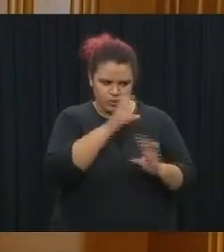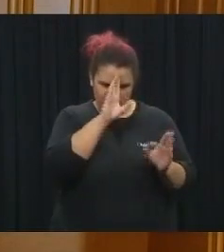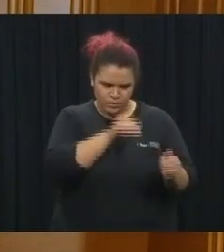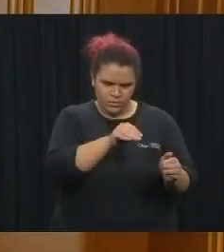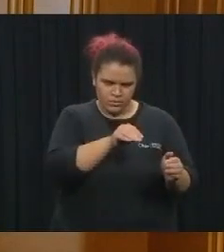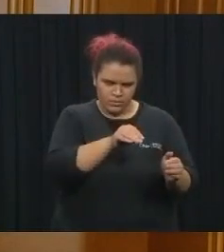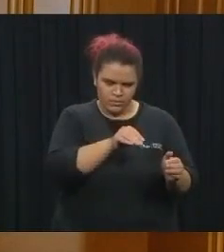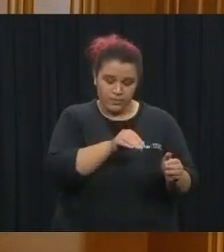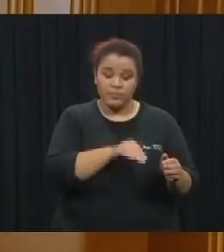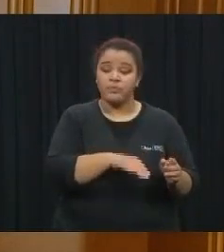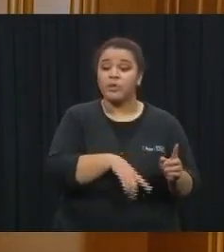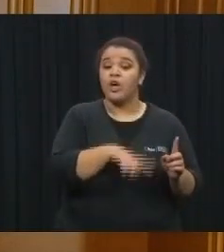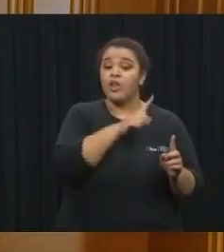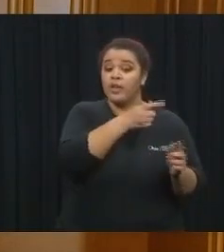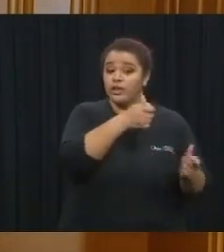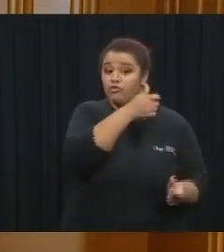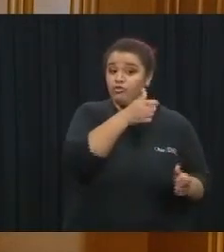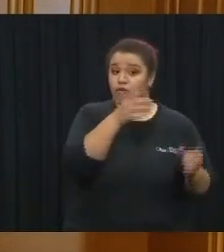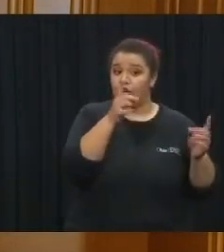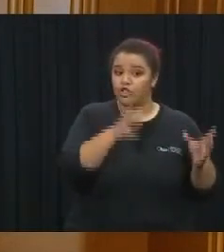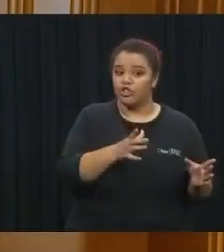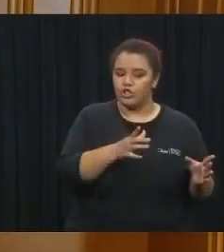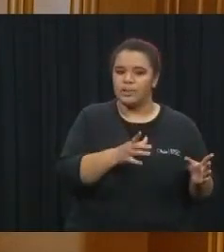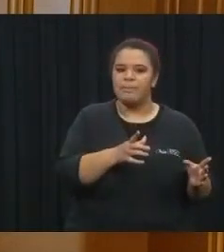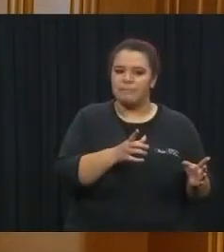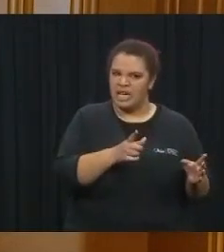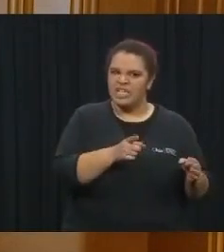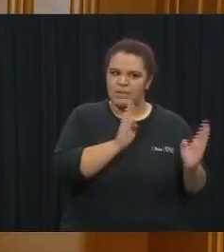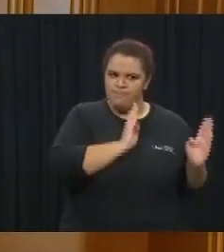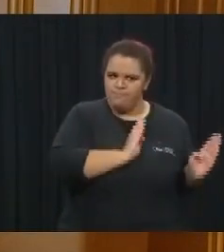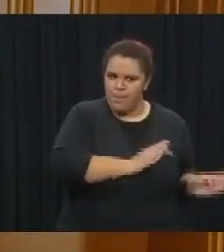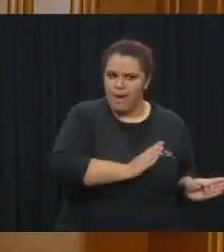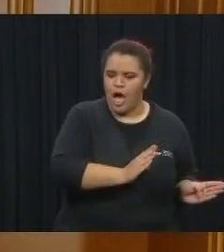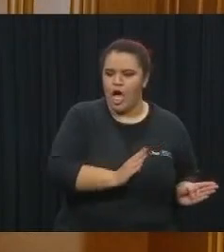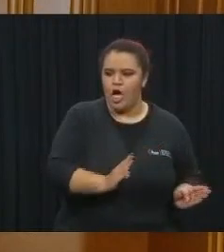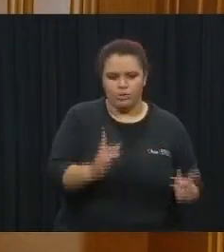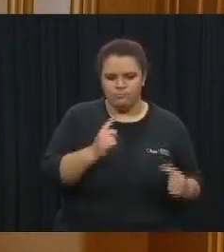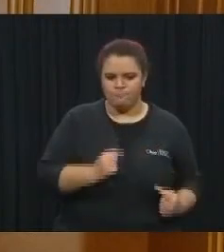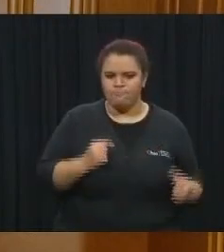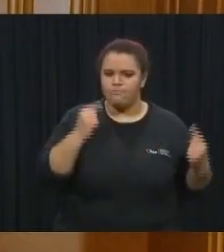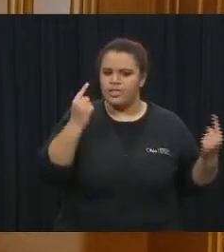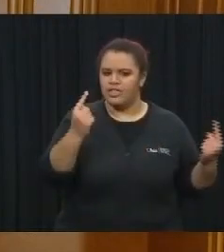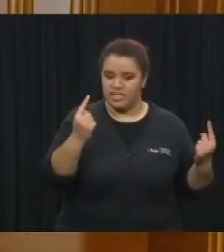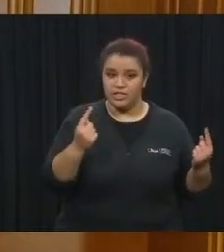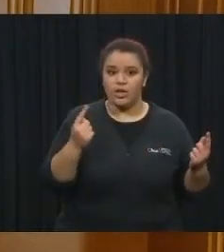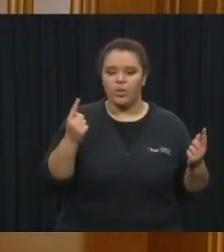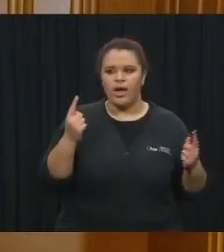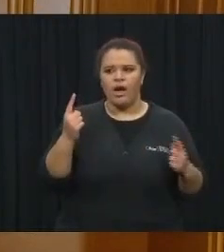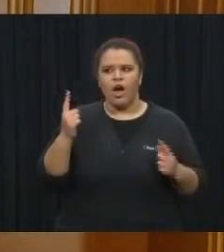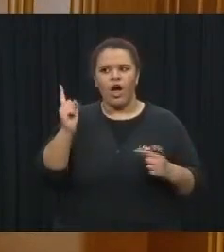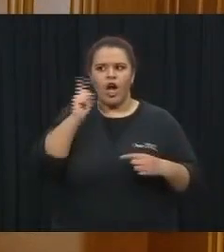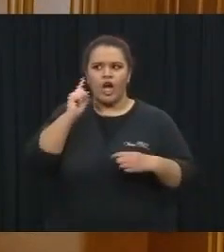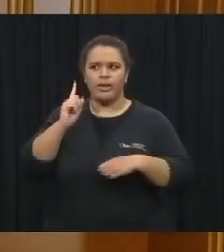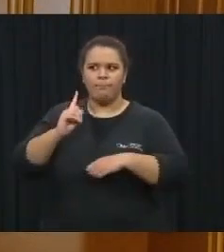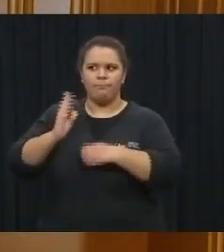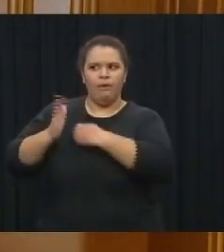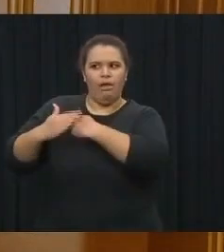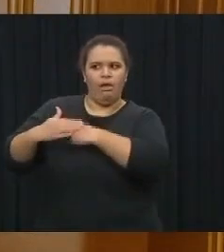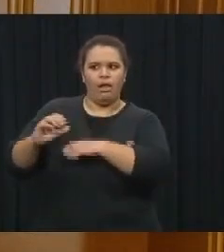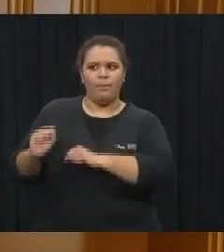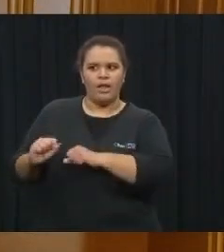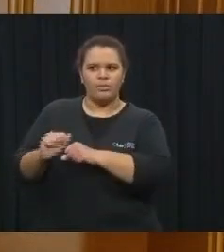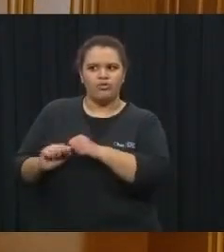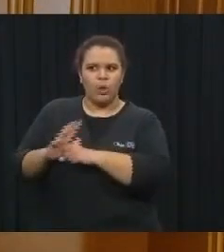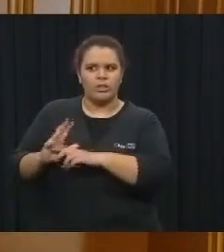the director has been preparing for this for some time, as soon as we knew this was coming. So there's a